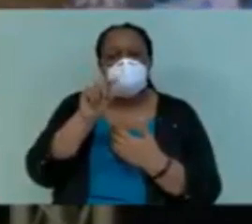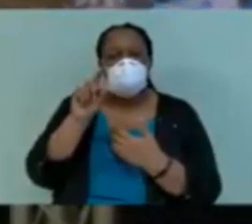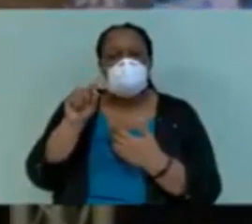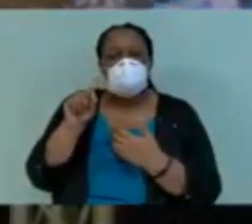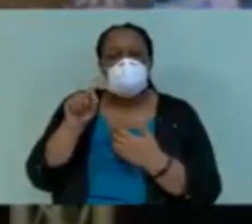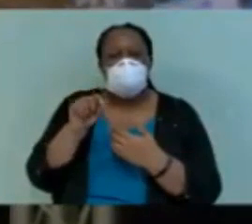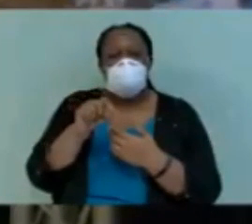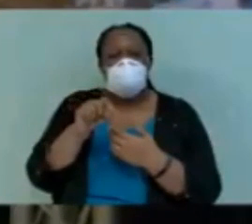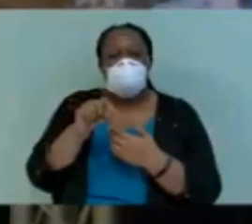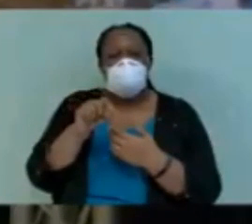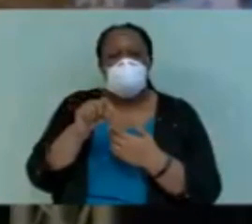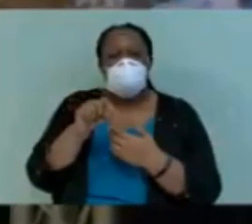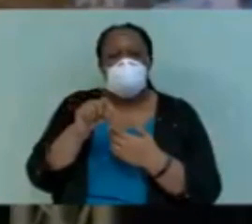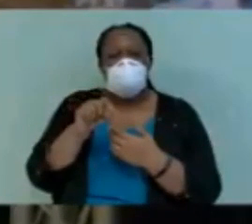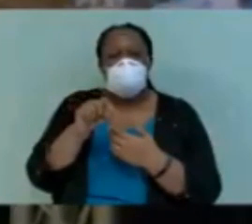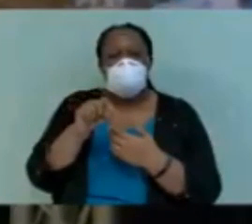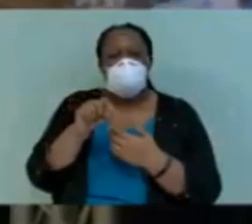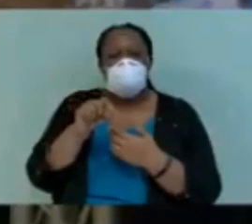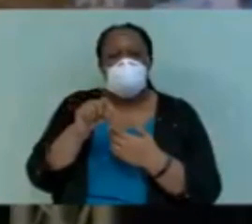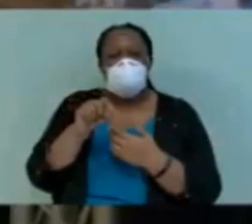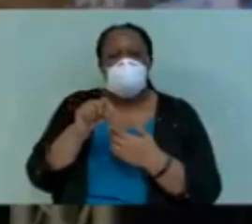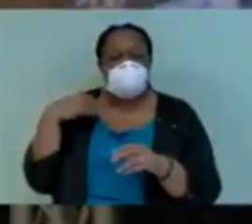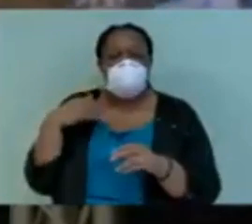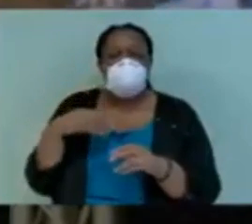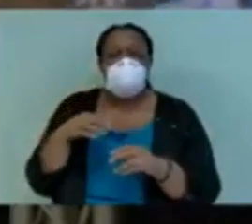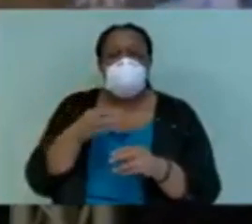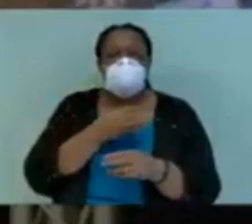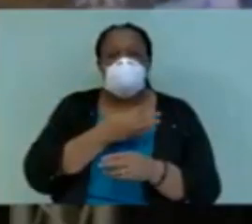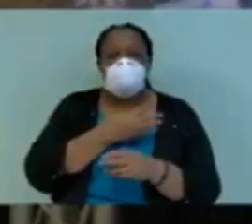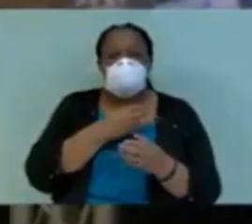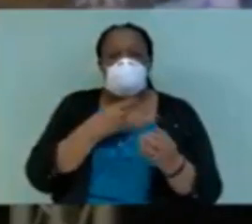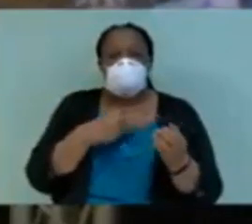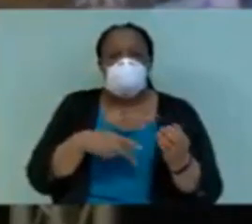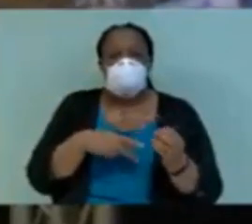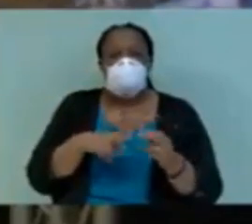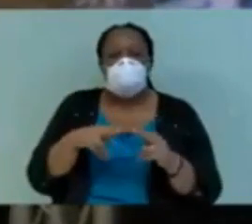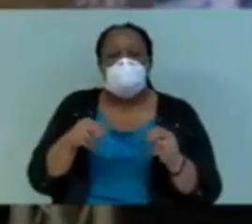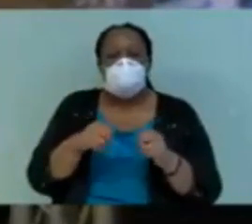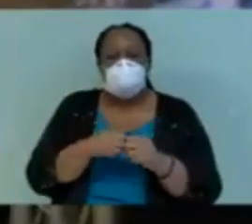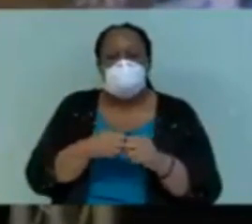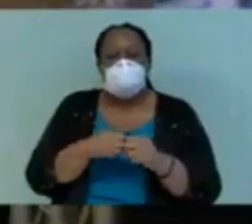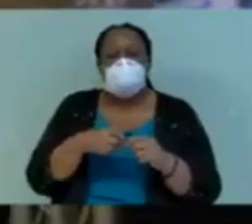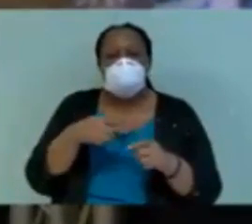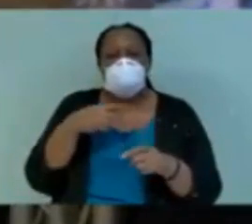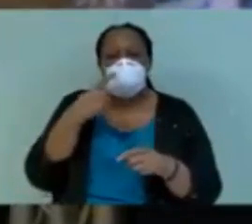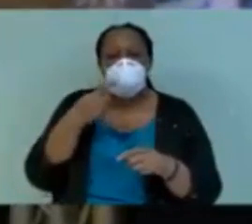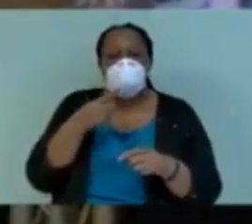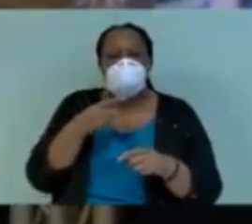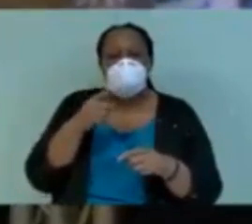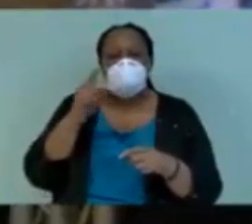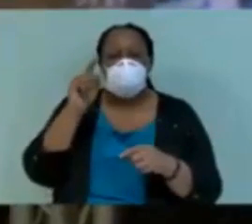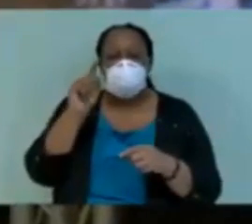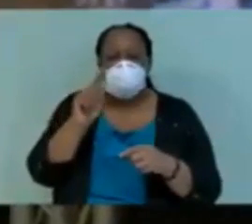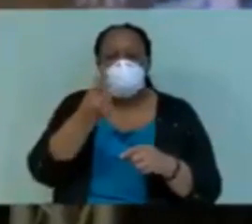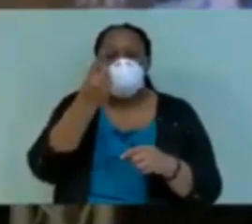in isolation, while 688 persons have been released from quarantine.